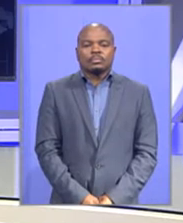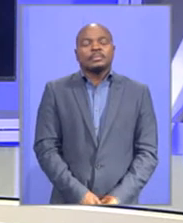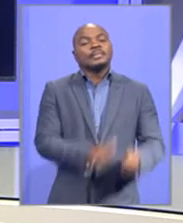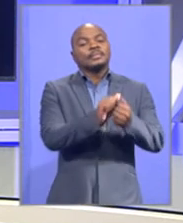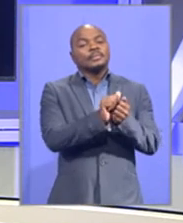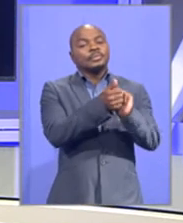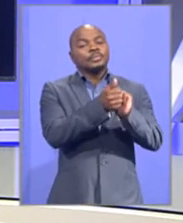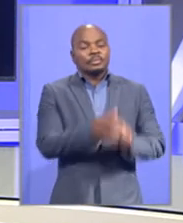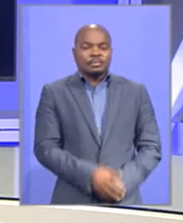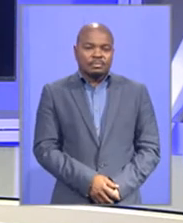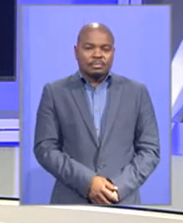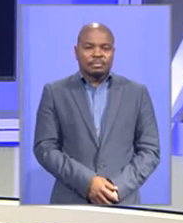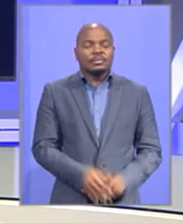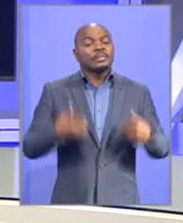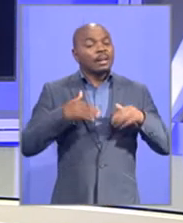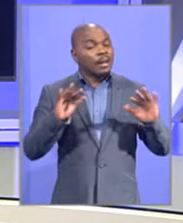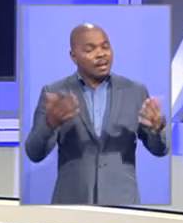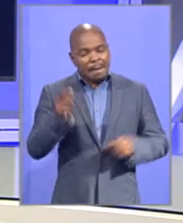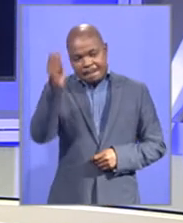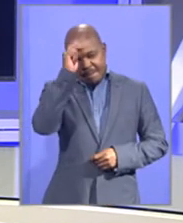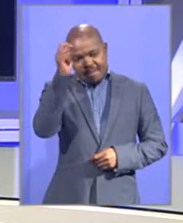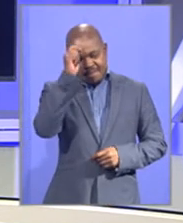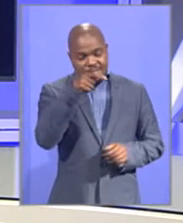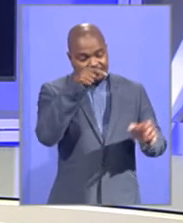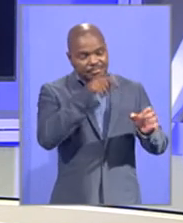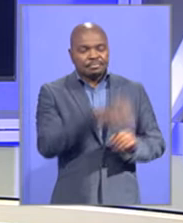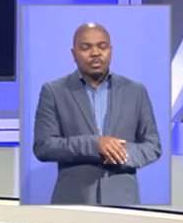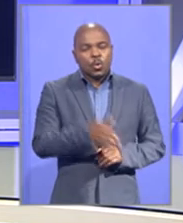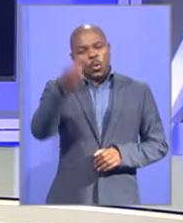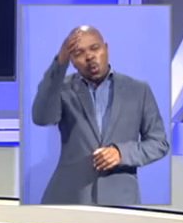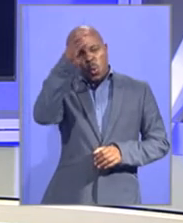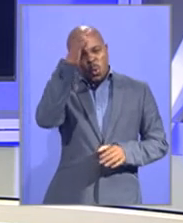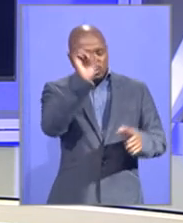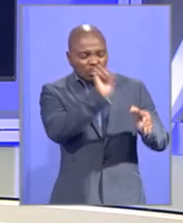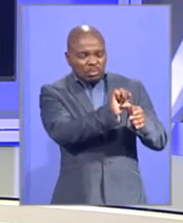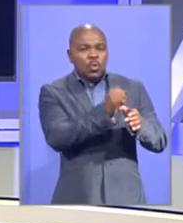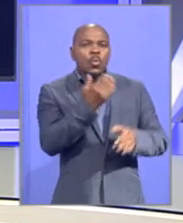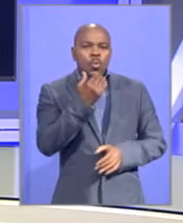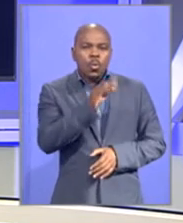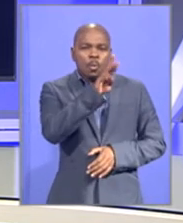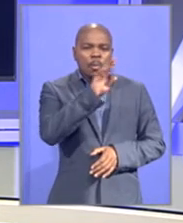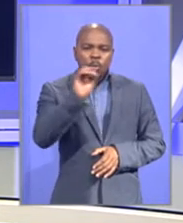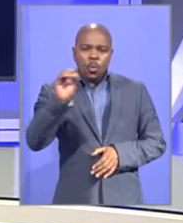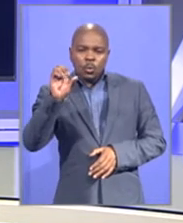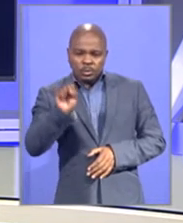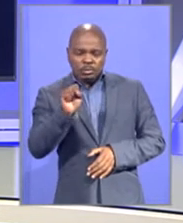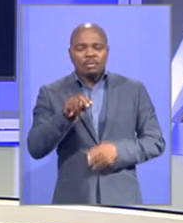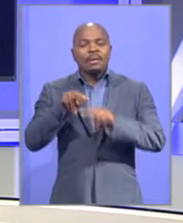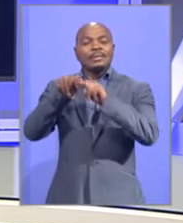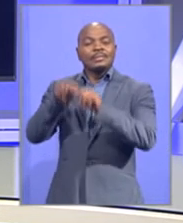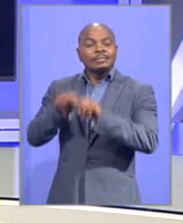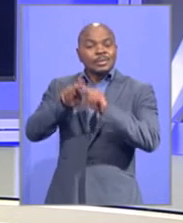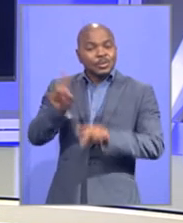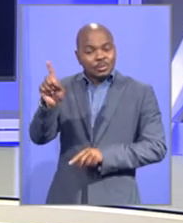Mo metshamekong tla re dithankgolole ka tsa Bafana. Mokatisi wa Bafana Hugo Bruce o tlile go ikaega mo